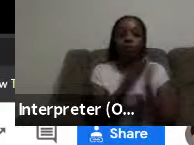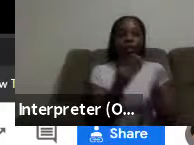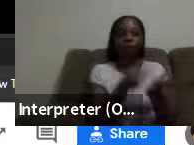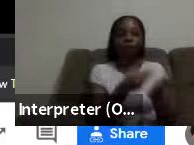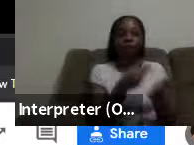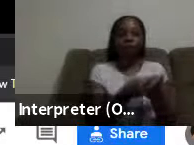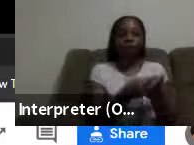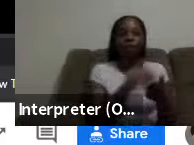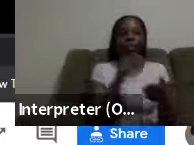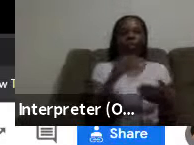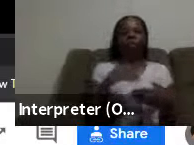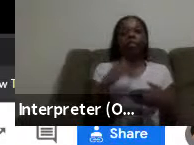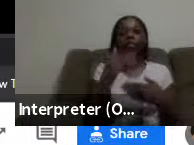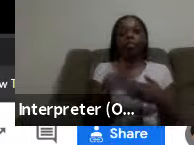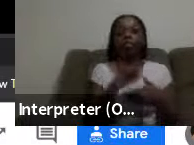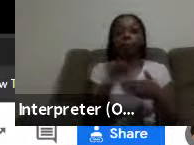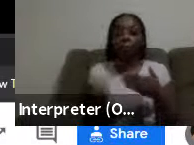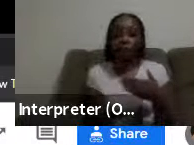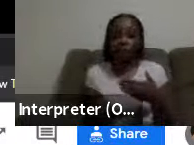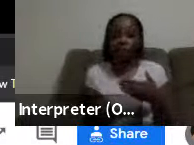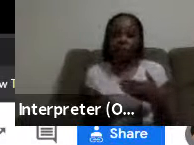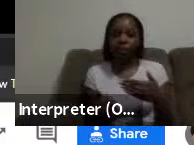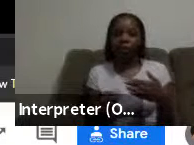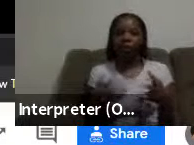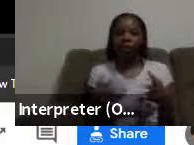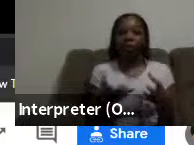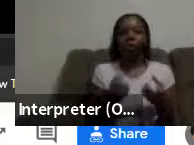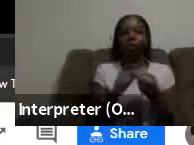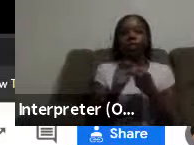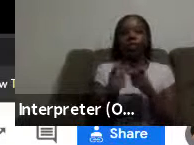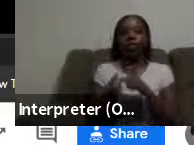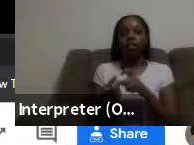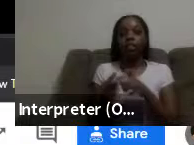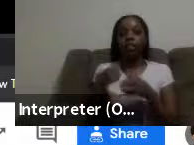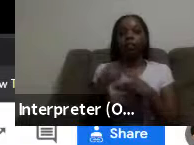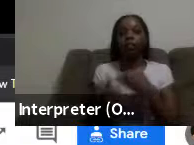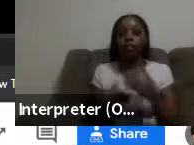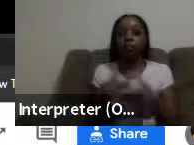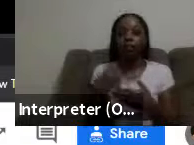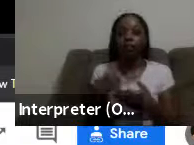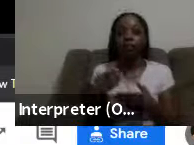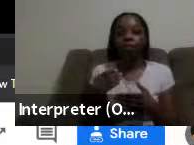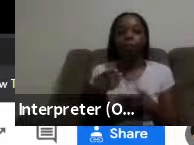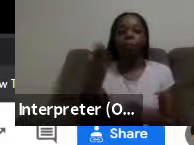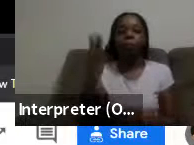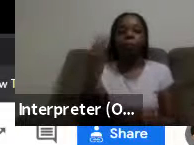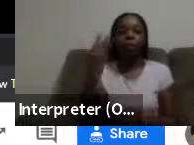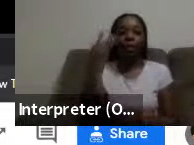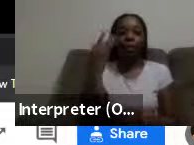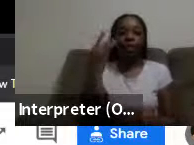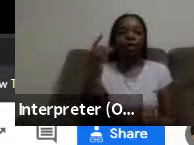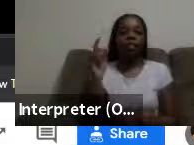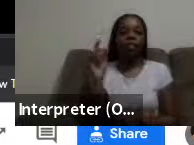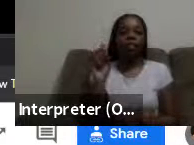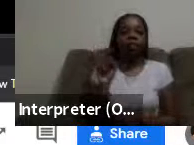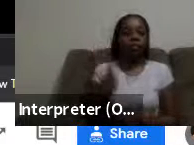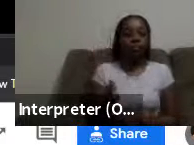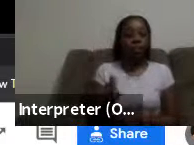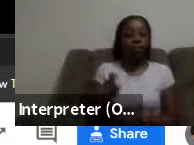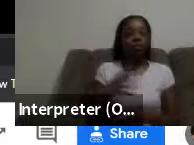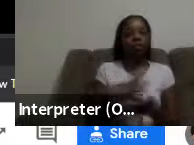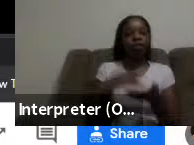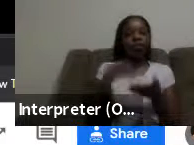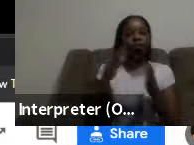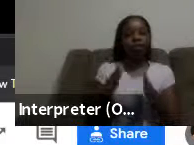reason we would like to shift to this process is simply because of the need and desire that student group leaders